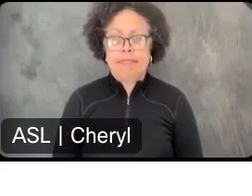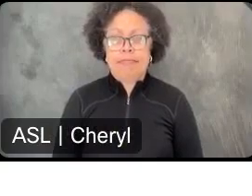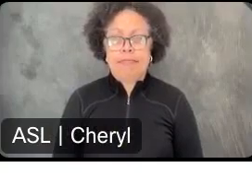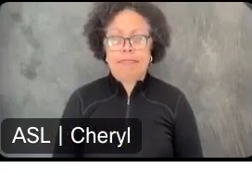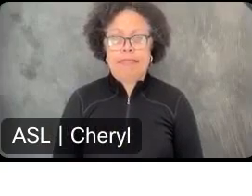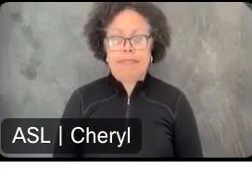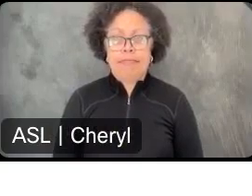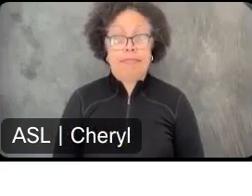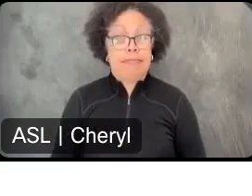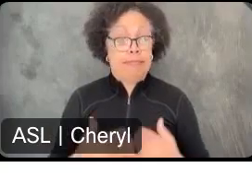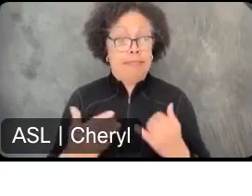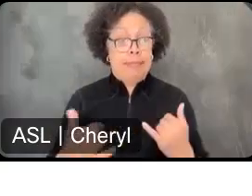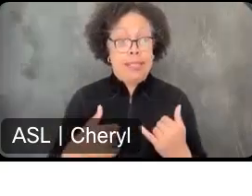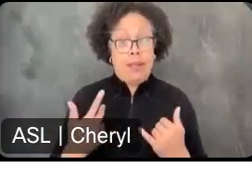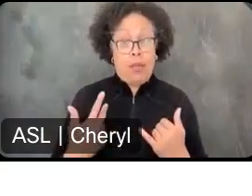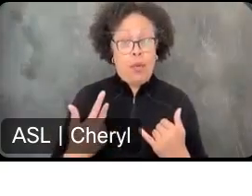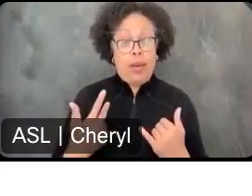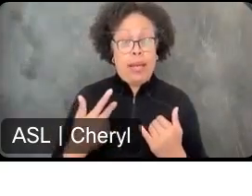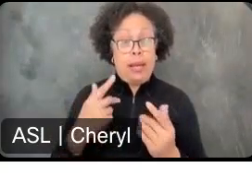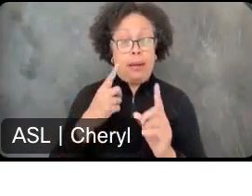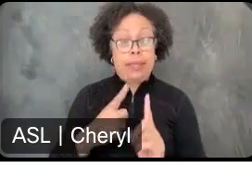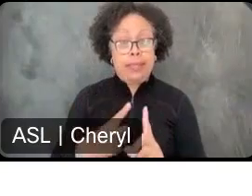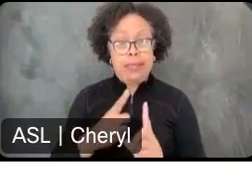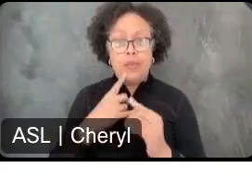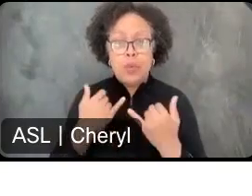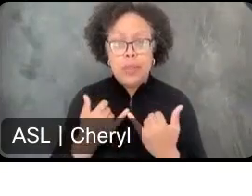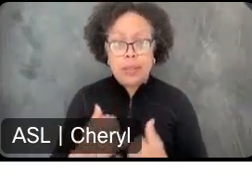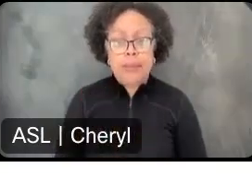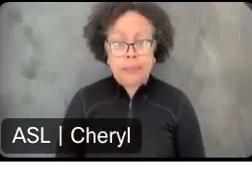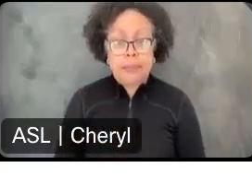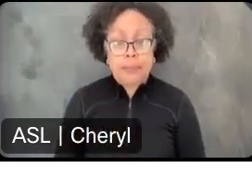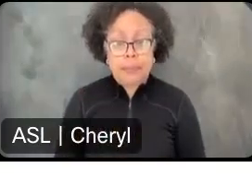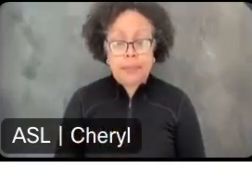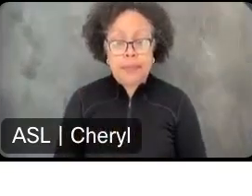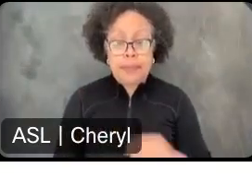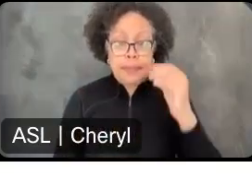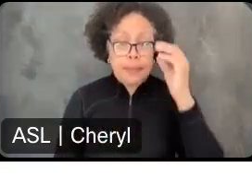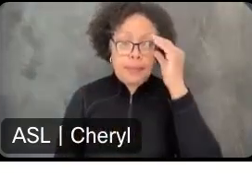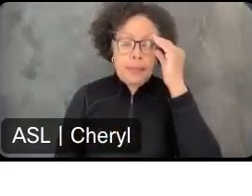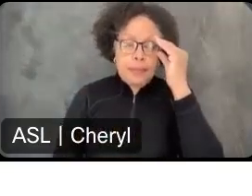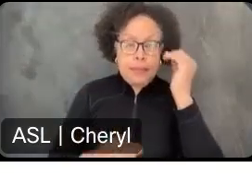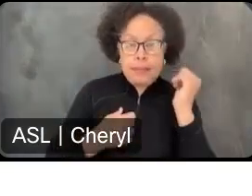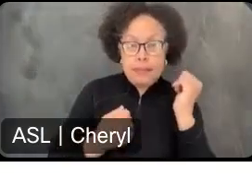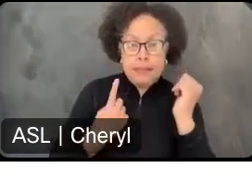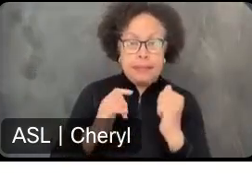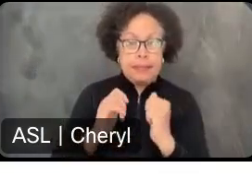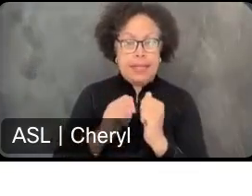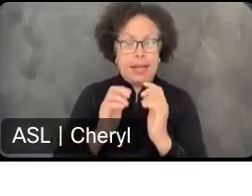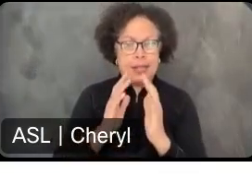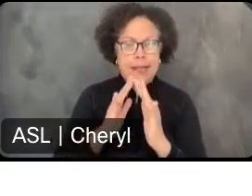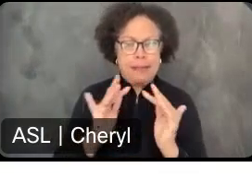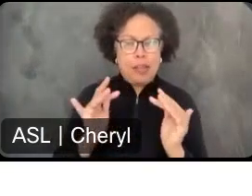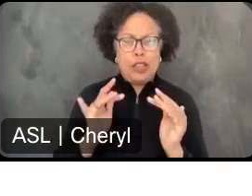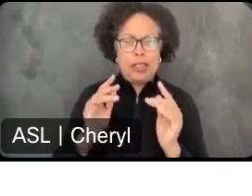We have 3 stated learning objectives for this session. 1, to understand the diversity of alternative